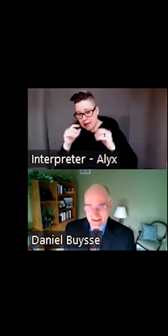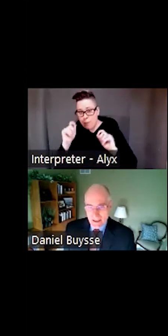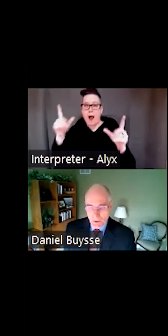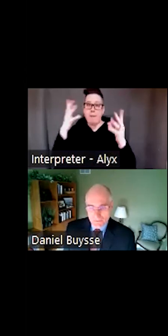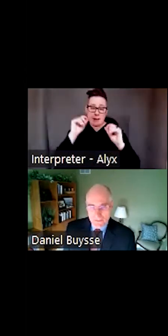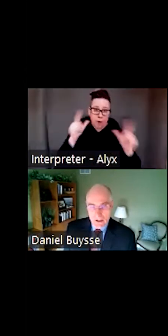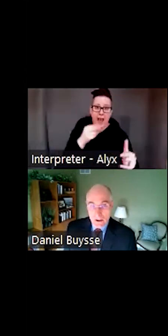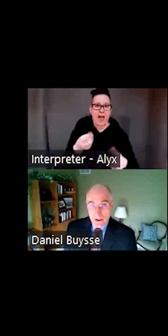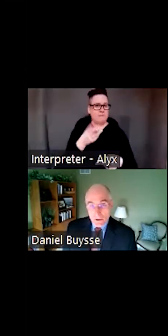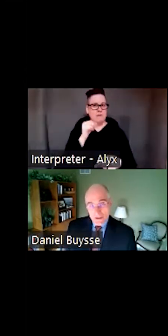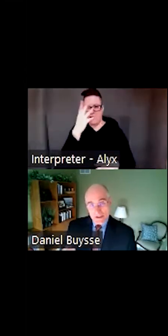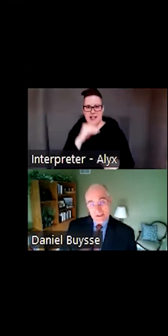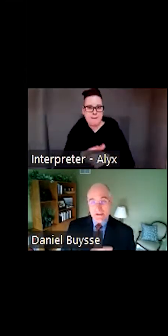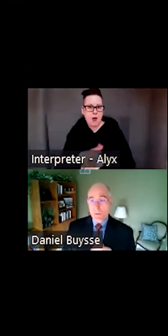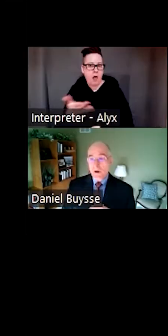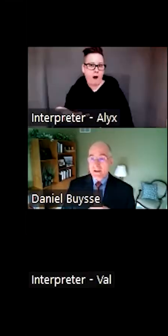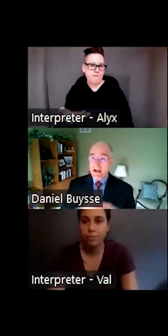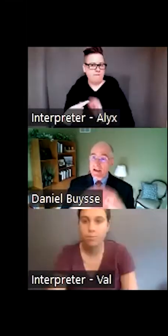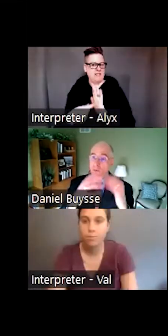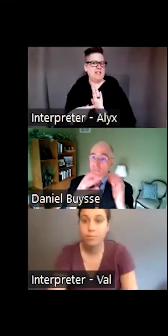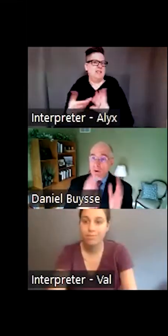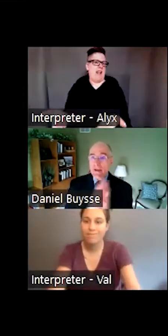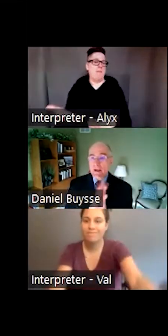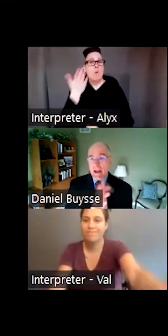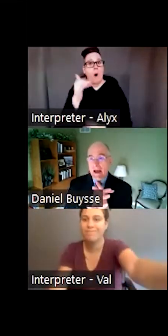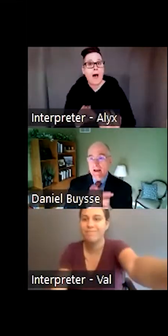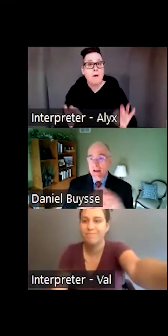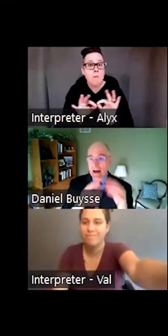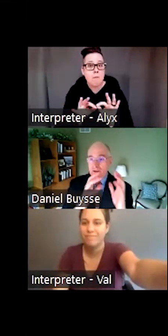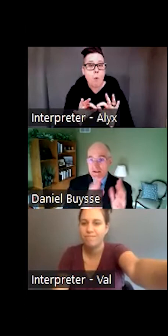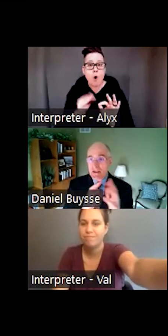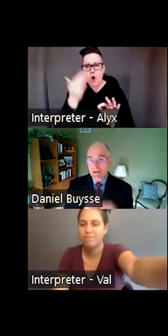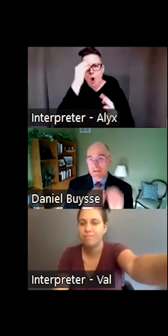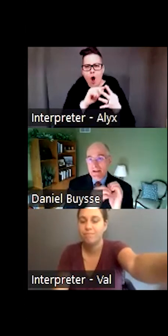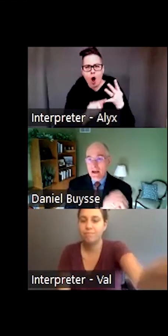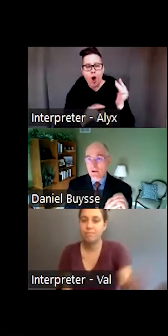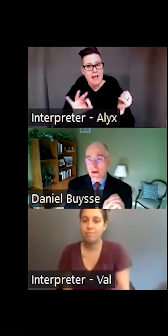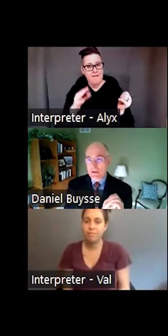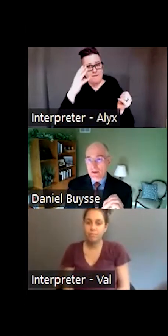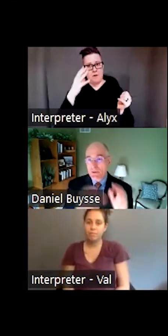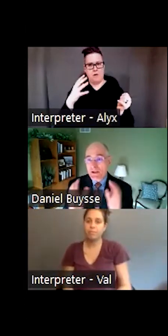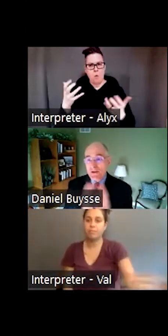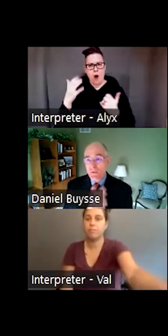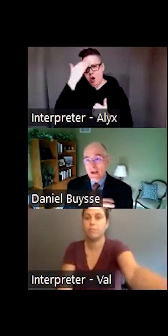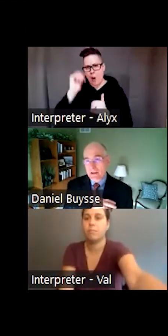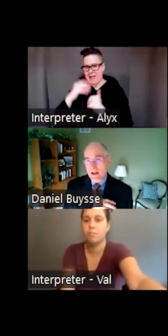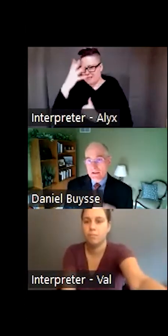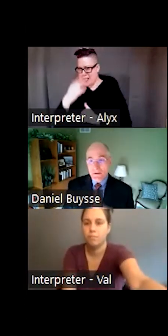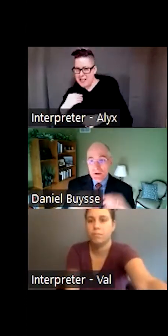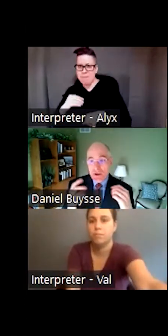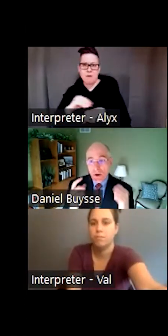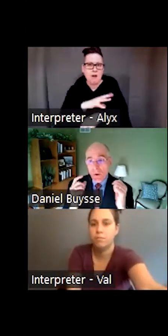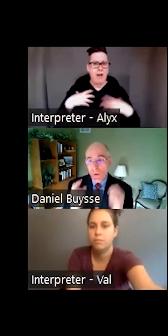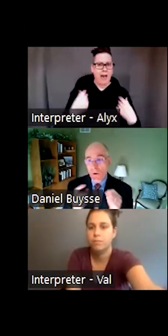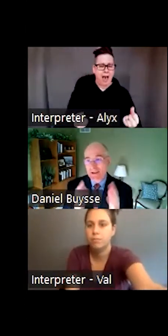an example. The reason this is important is that if we're looking at how sleep affects health outcomes, we need to recognize that